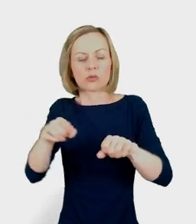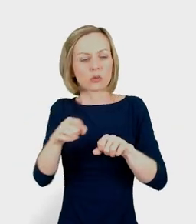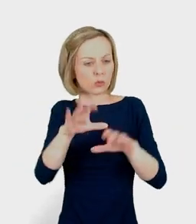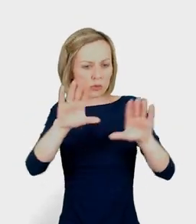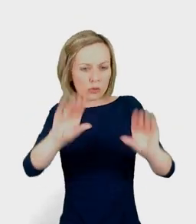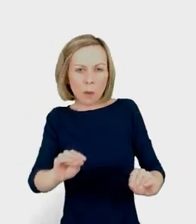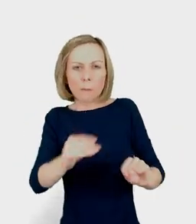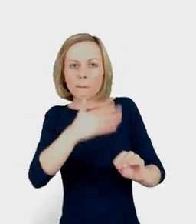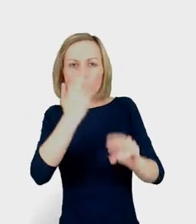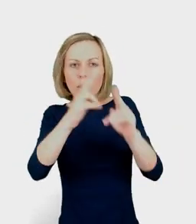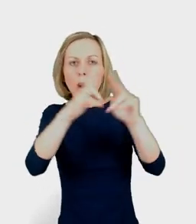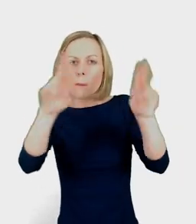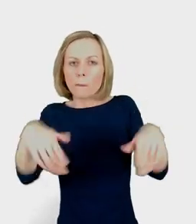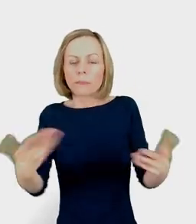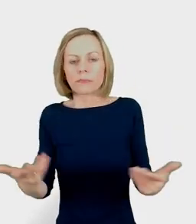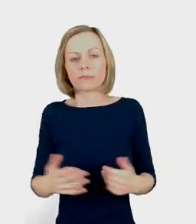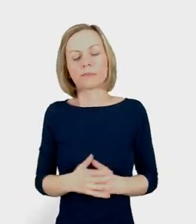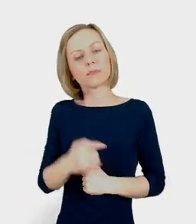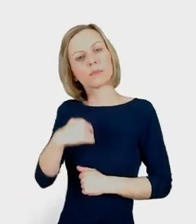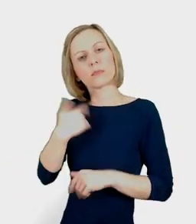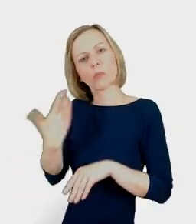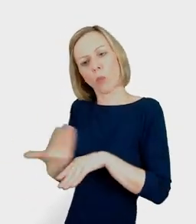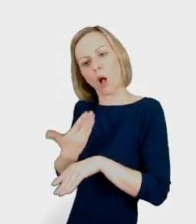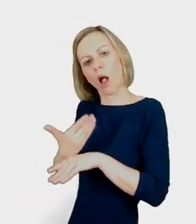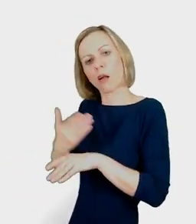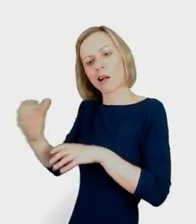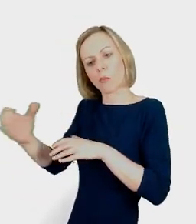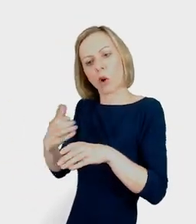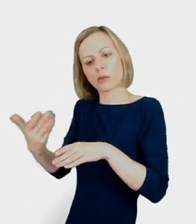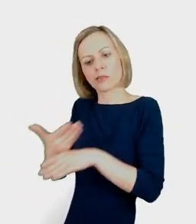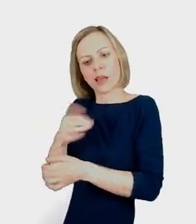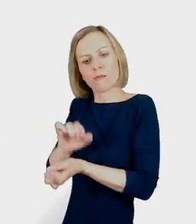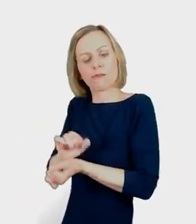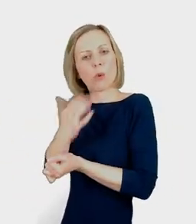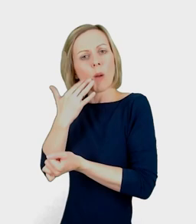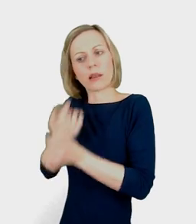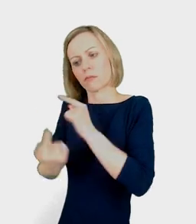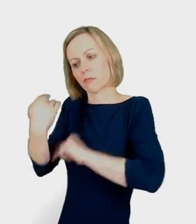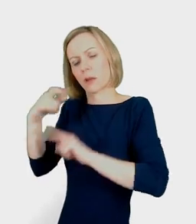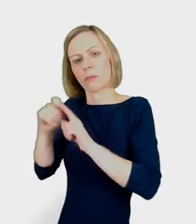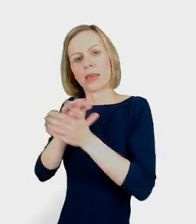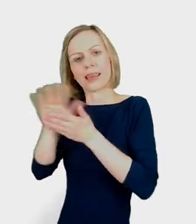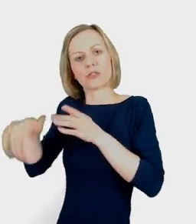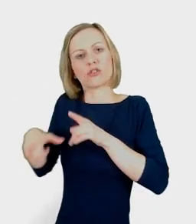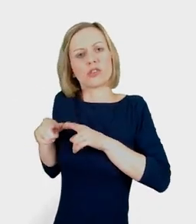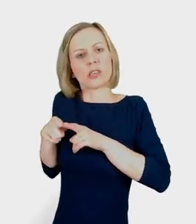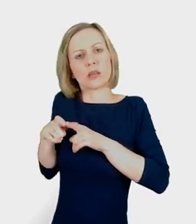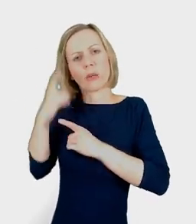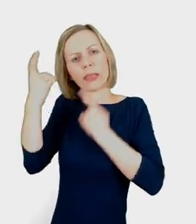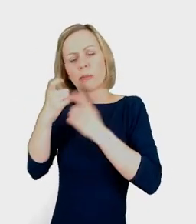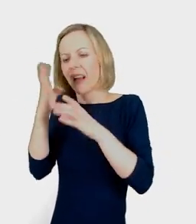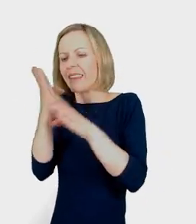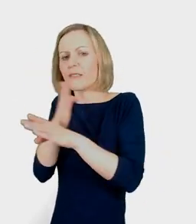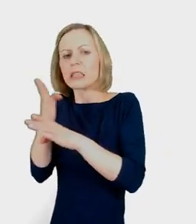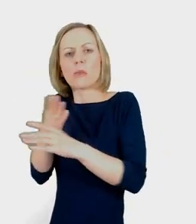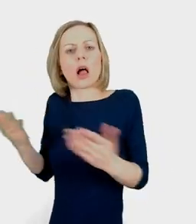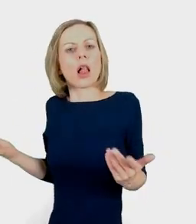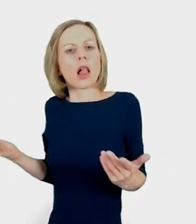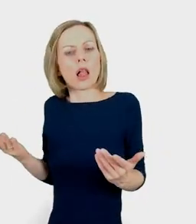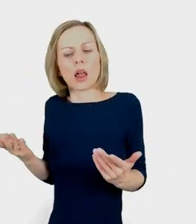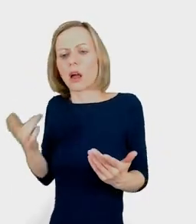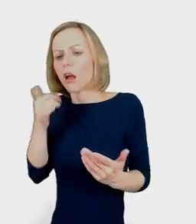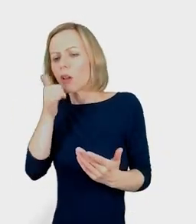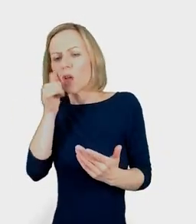place. I first started working in modern slavery during my PhD, where I was working with invisibility and how